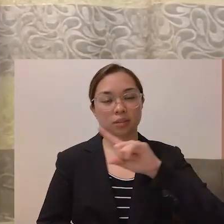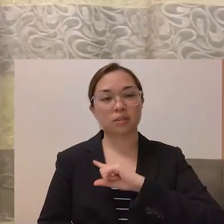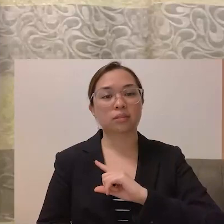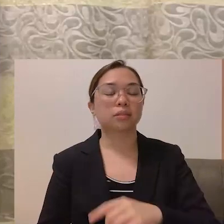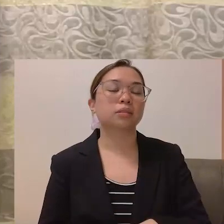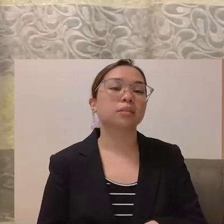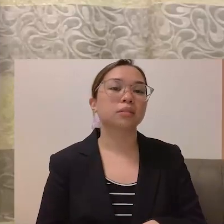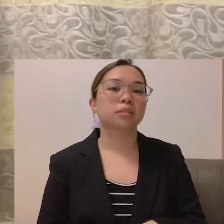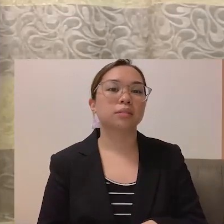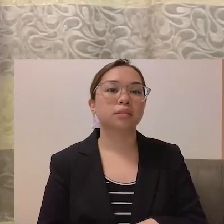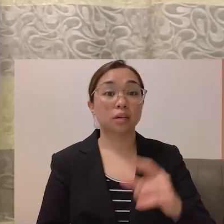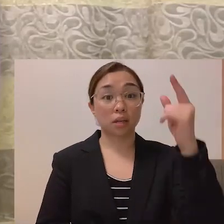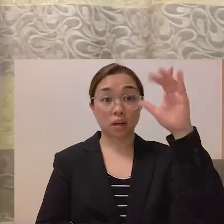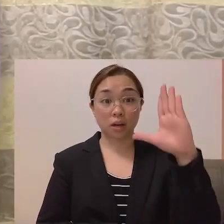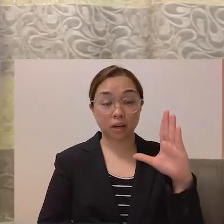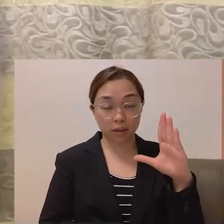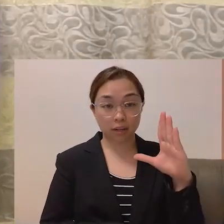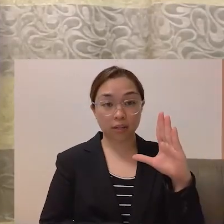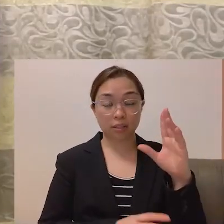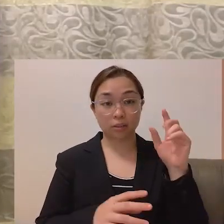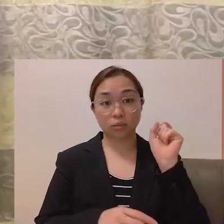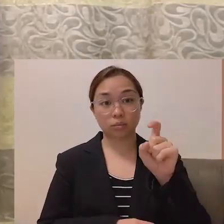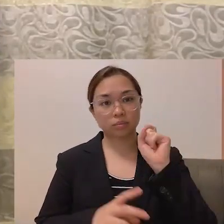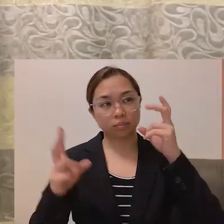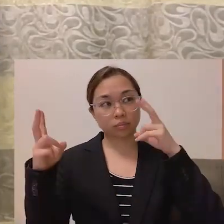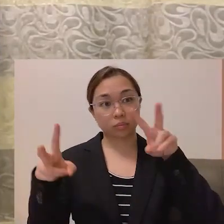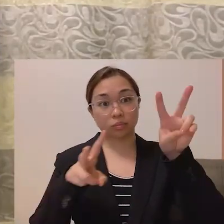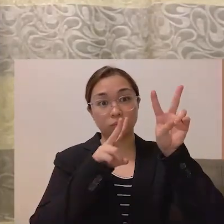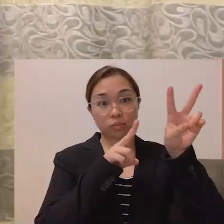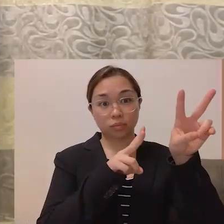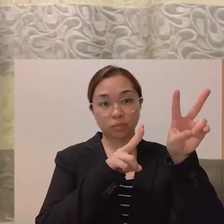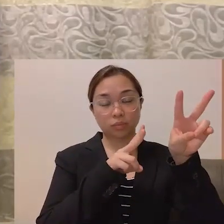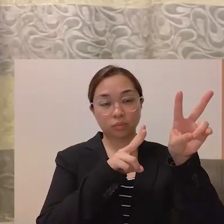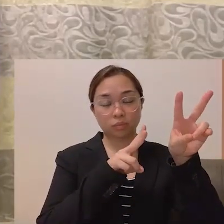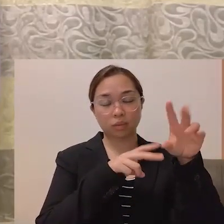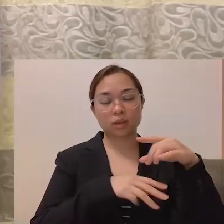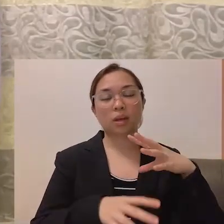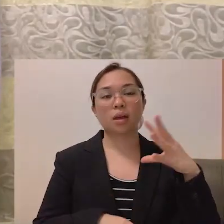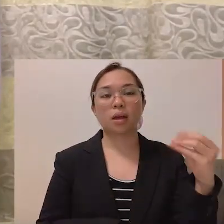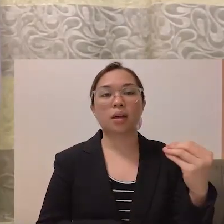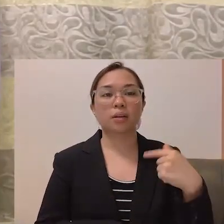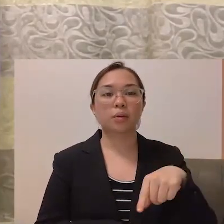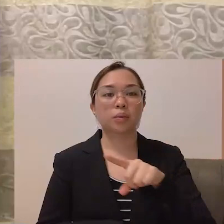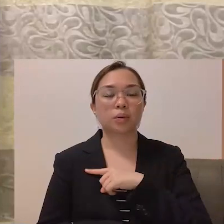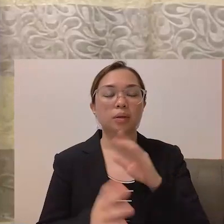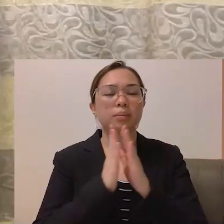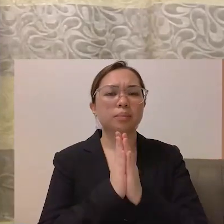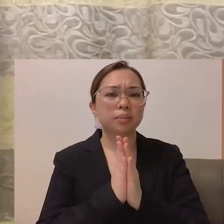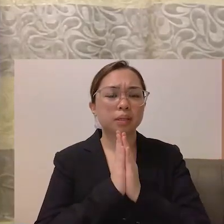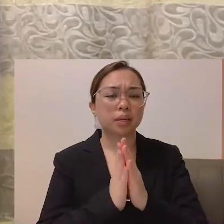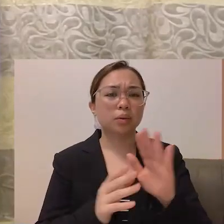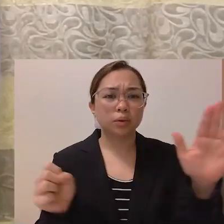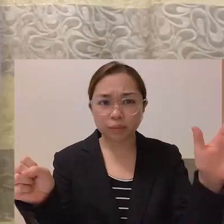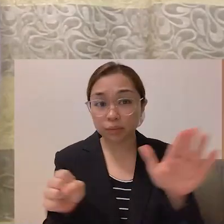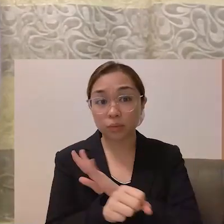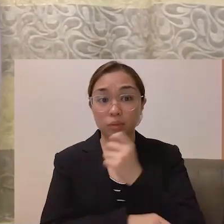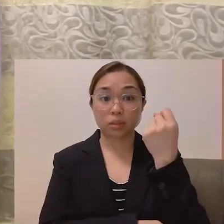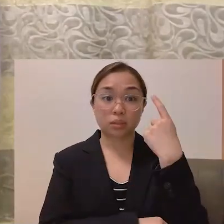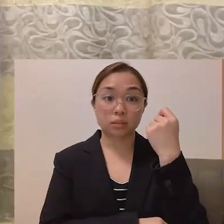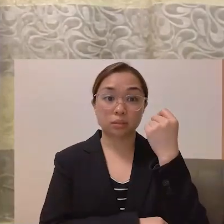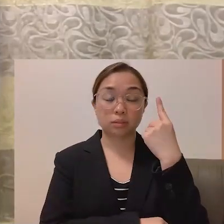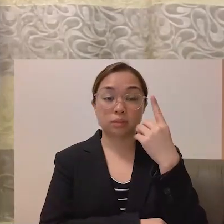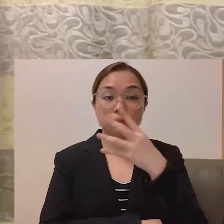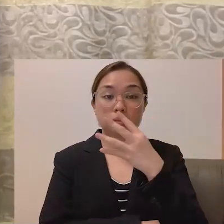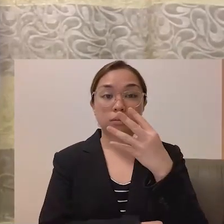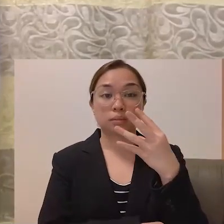whom we're going to put our eyes on, and we pray that we will fully understand and embrace this